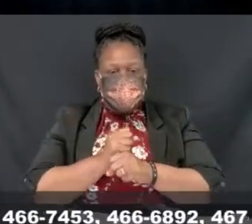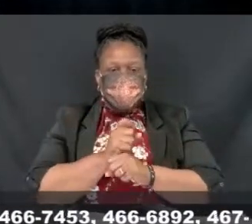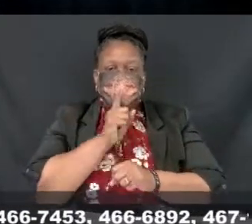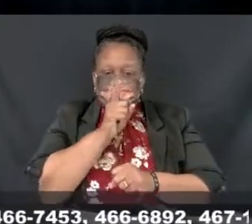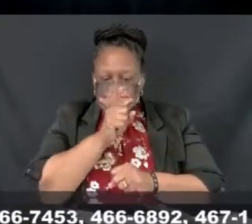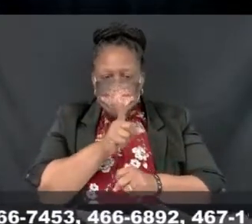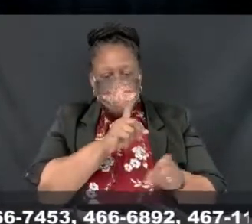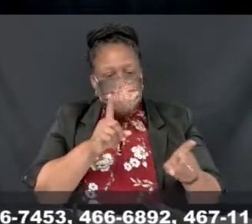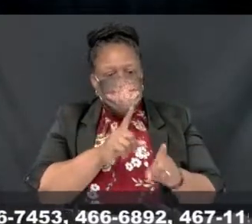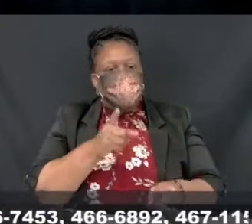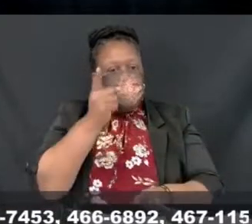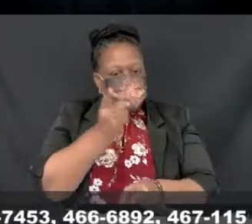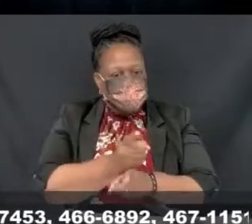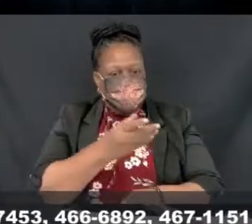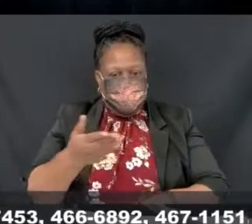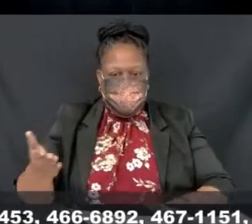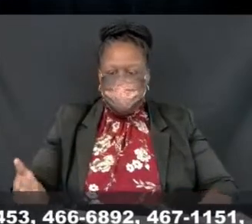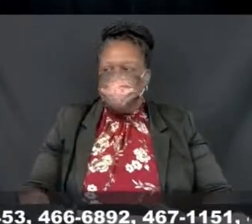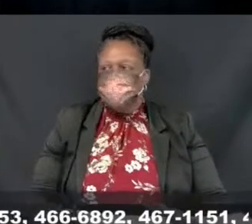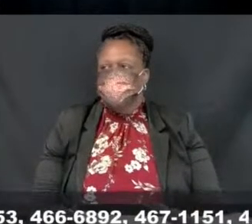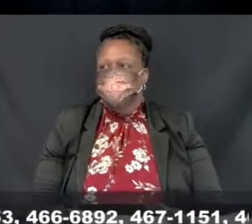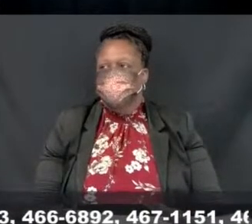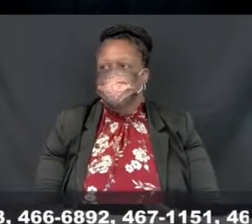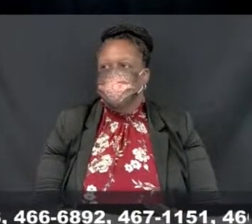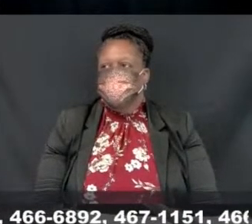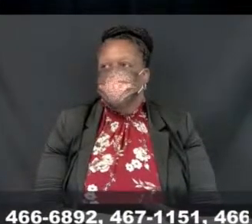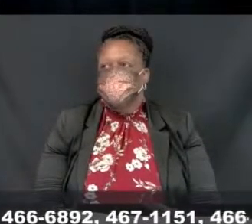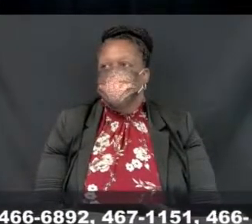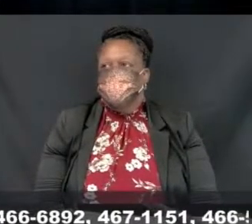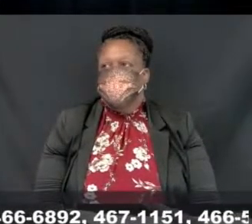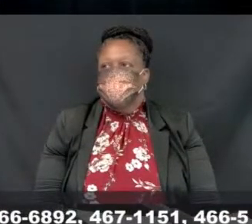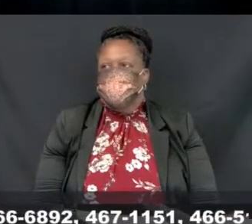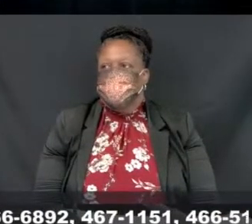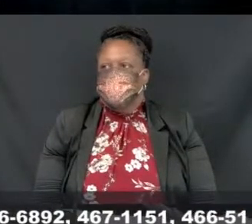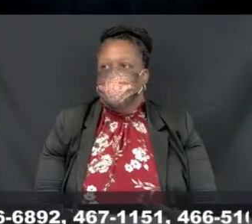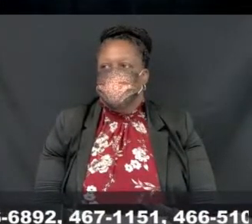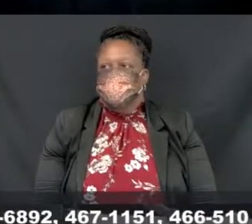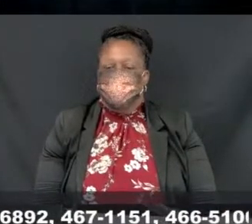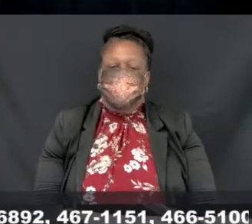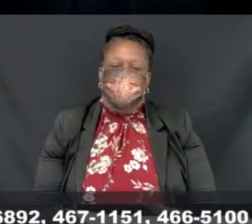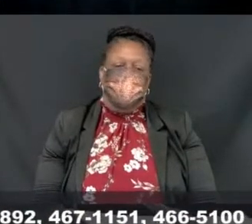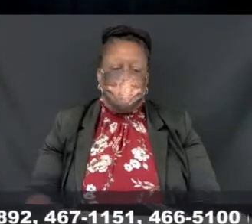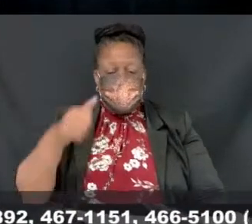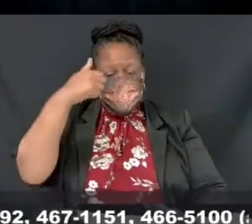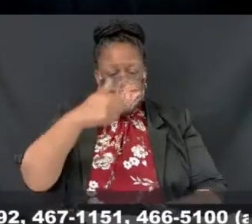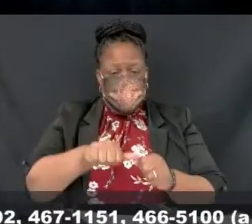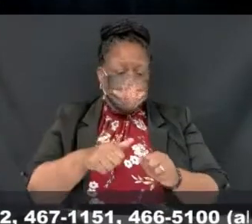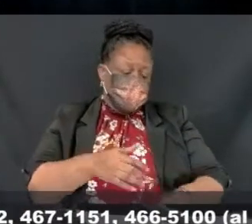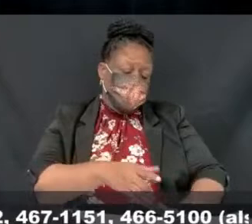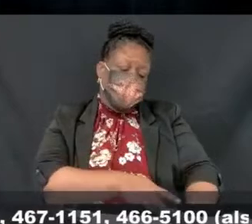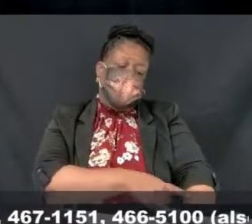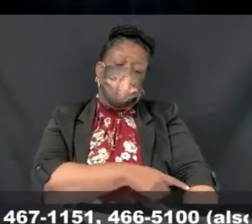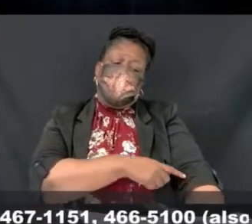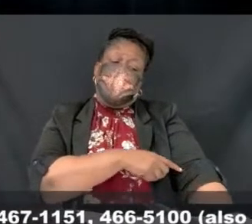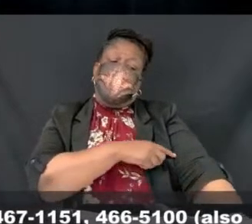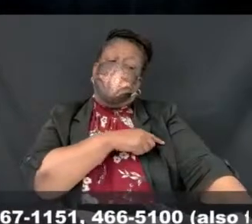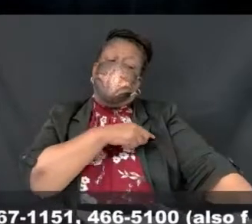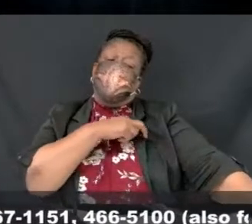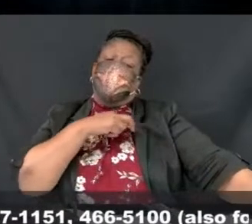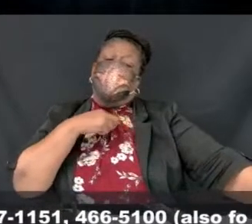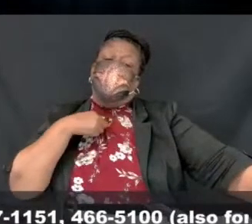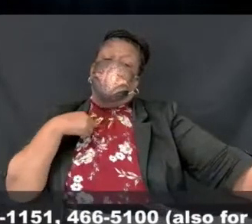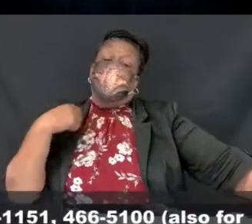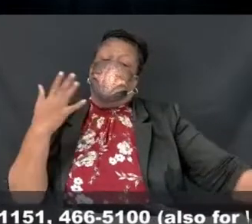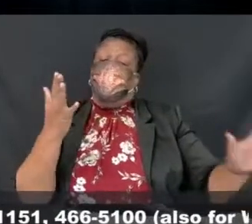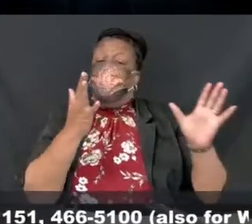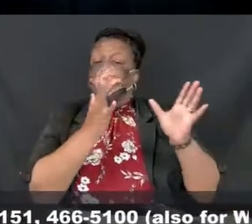looked at the challenges with accessing essential goods. Remember the long lines and at the supermarkets, the challenges